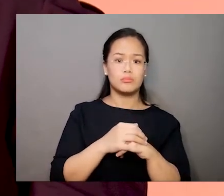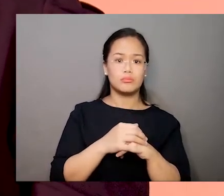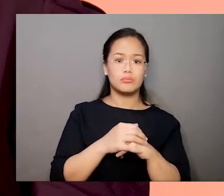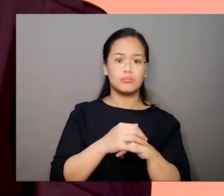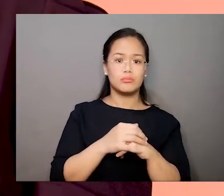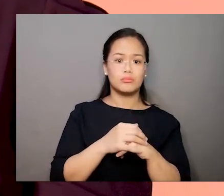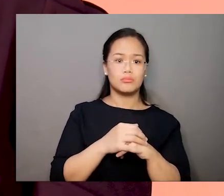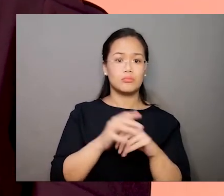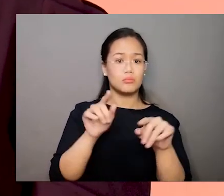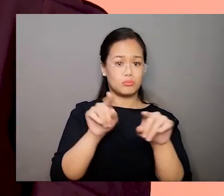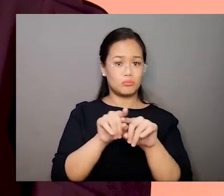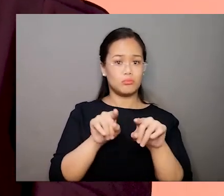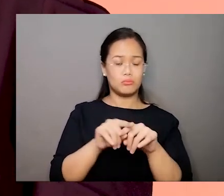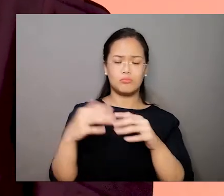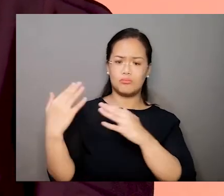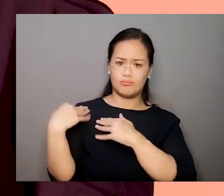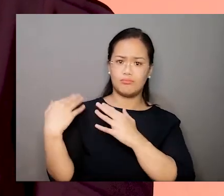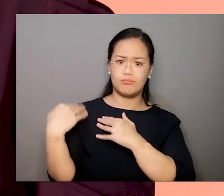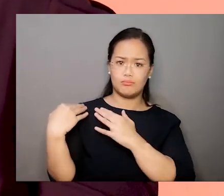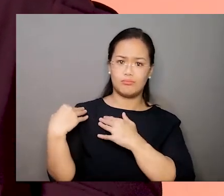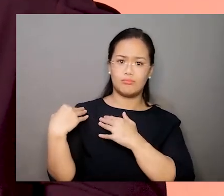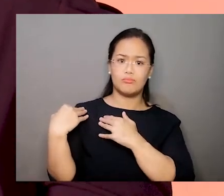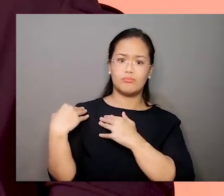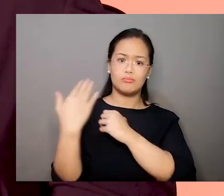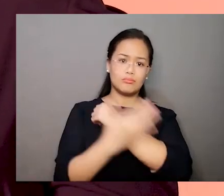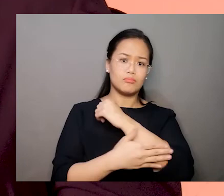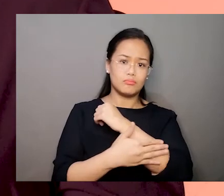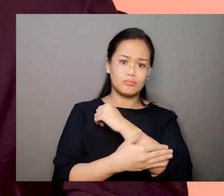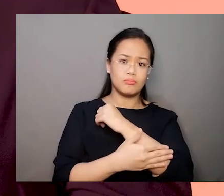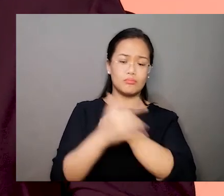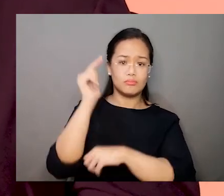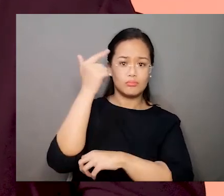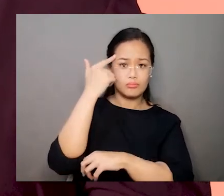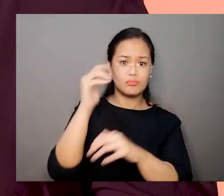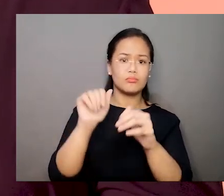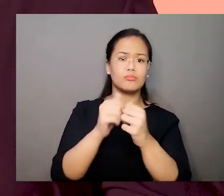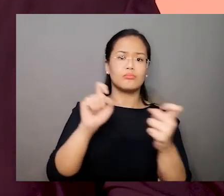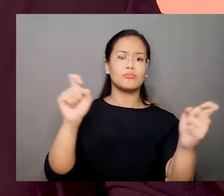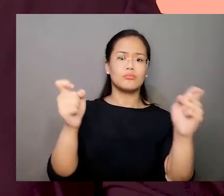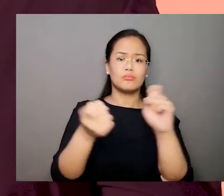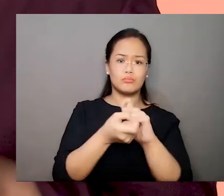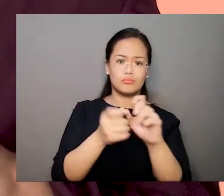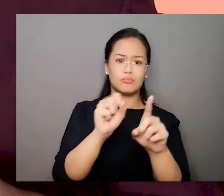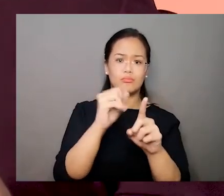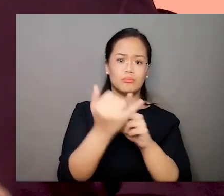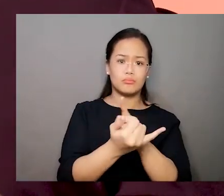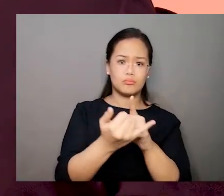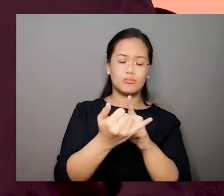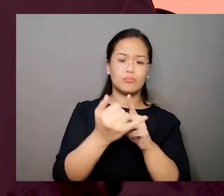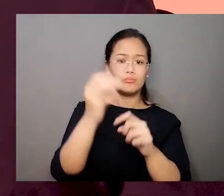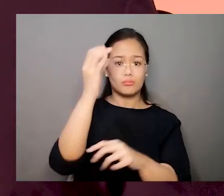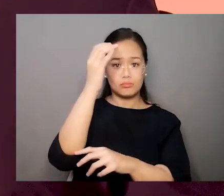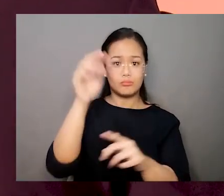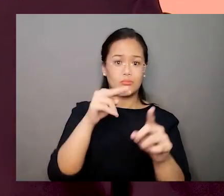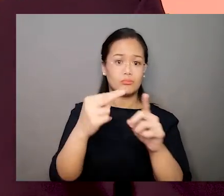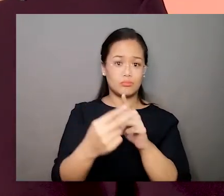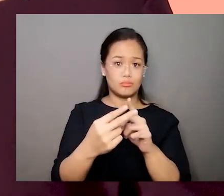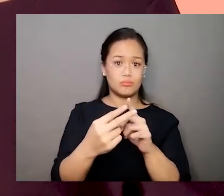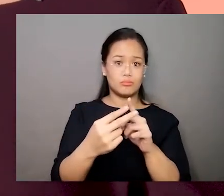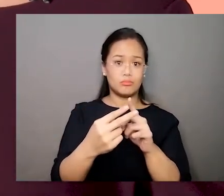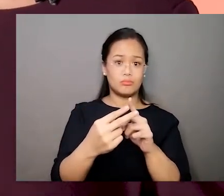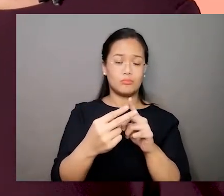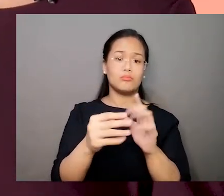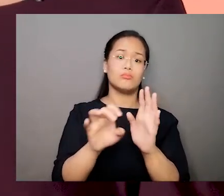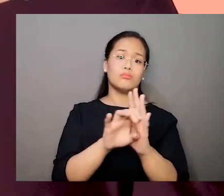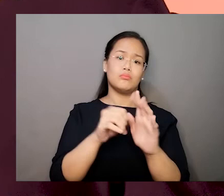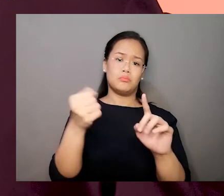It is also the duty of a state to correct and transform society's mindset, to inculcate unto them that getting